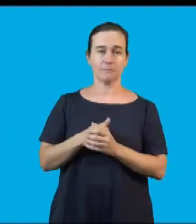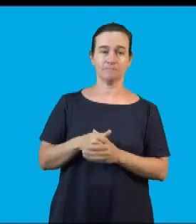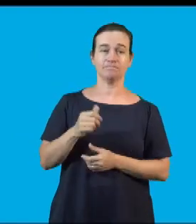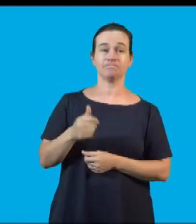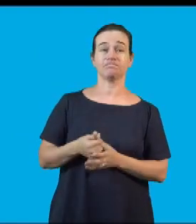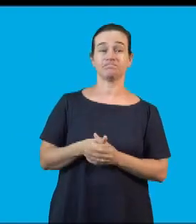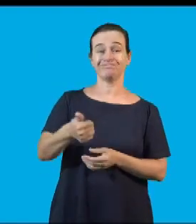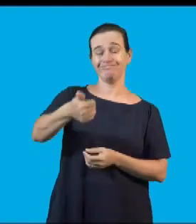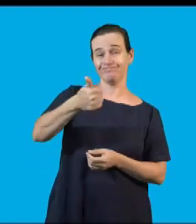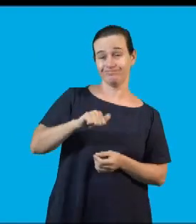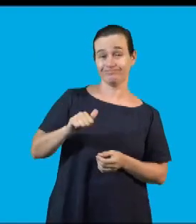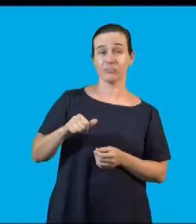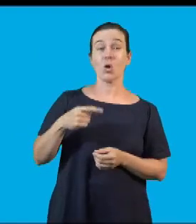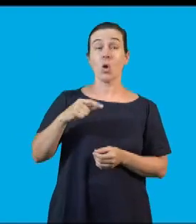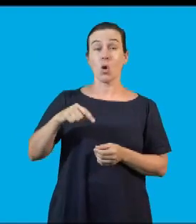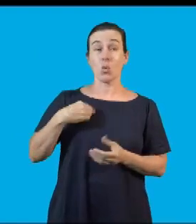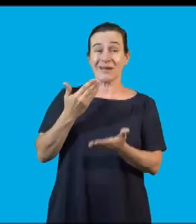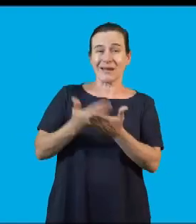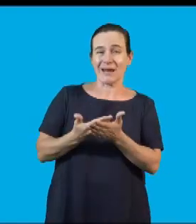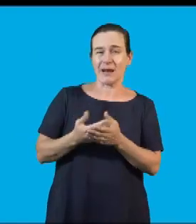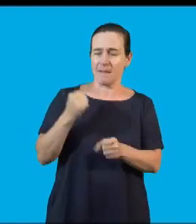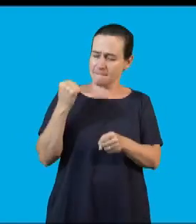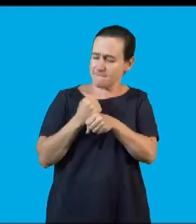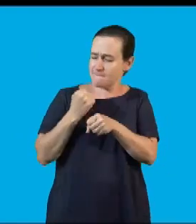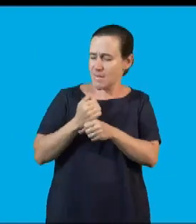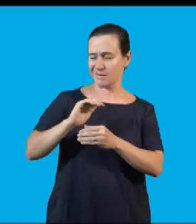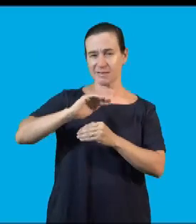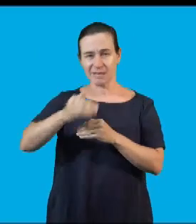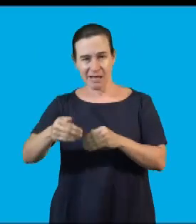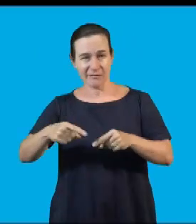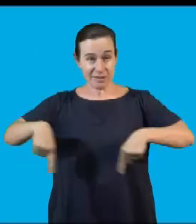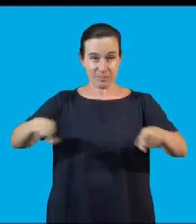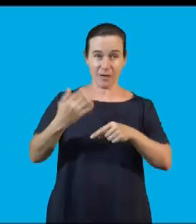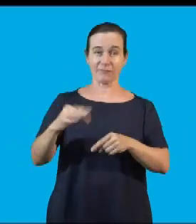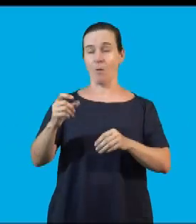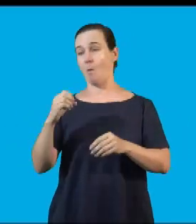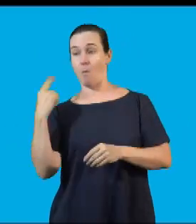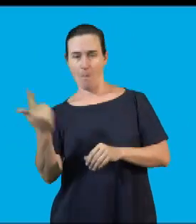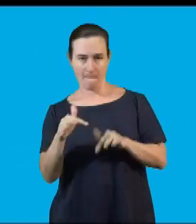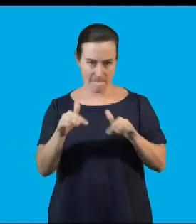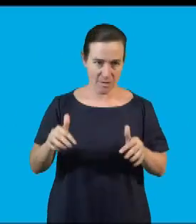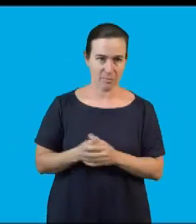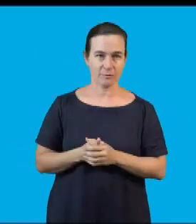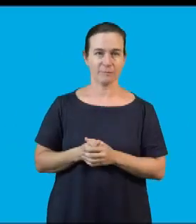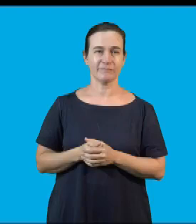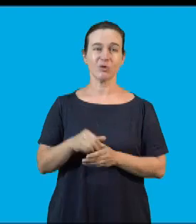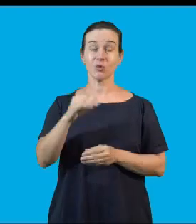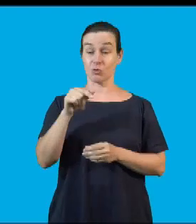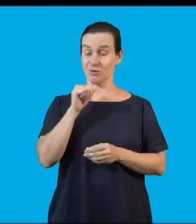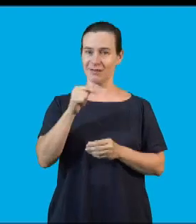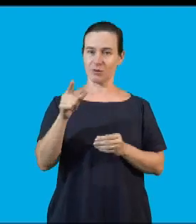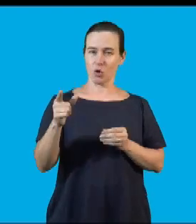can create a safer and more enjoyable space for everyone to use. Again, the word "together"